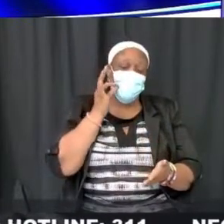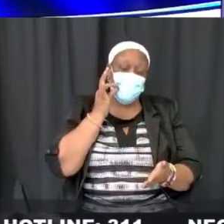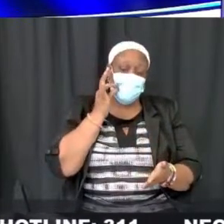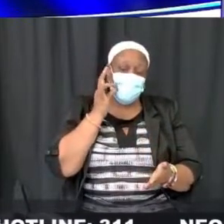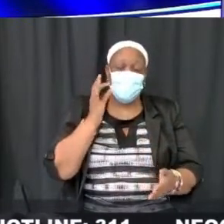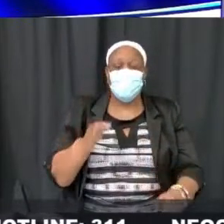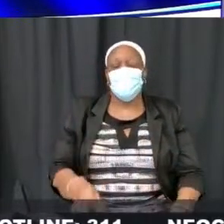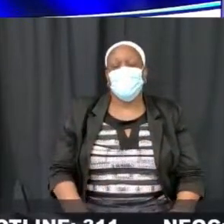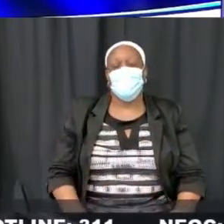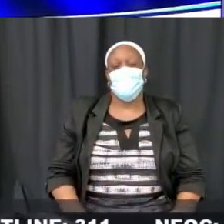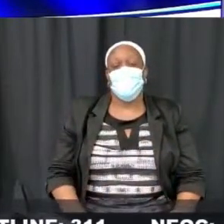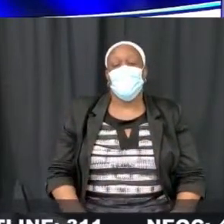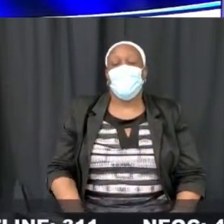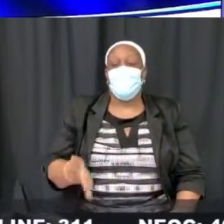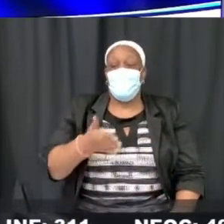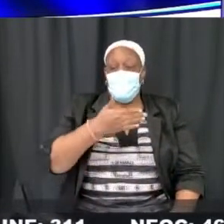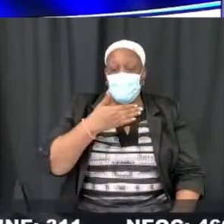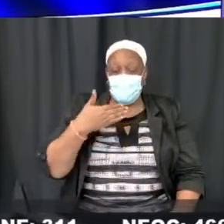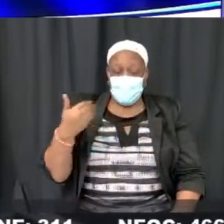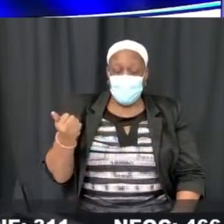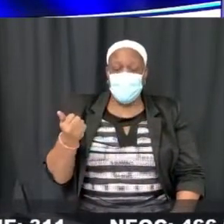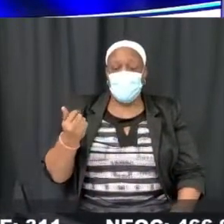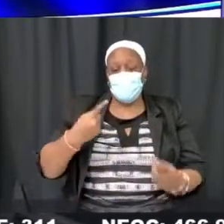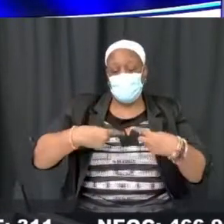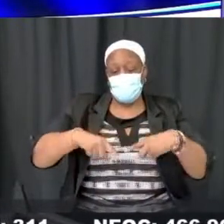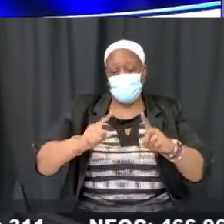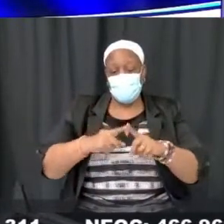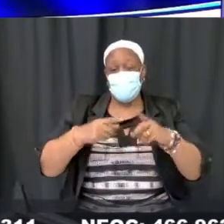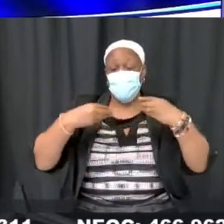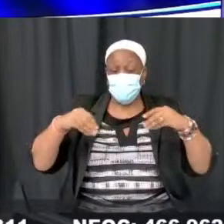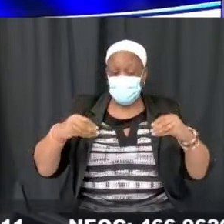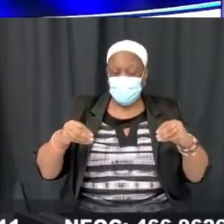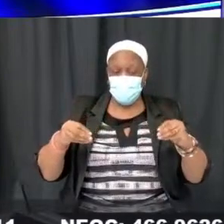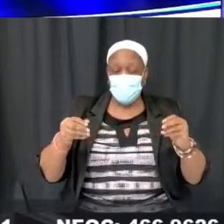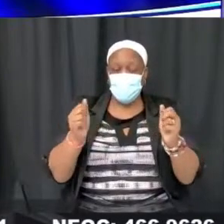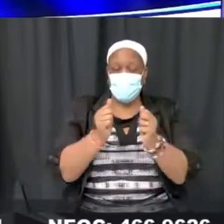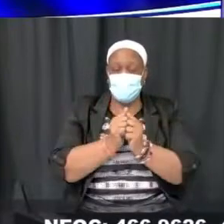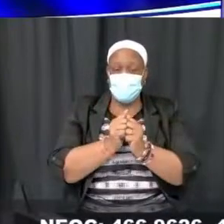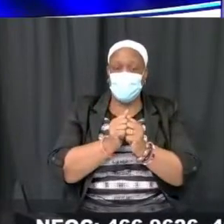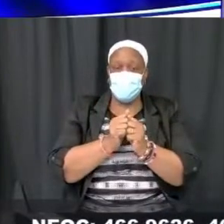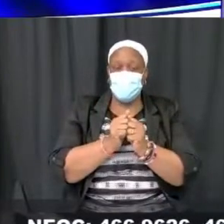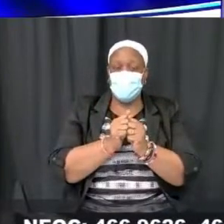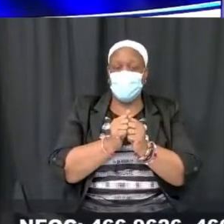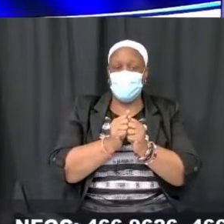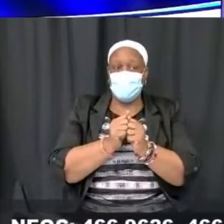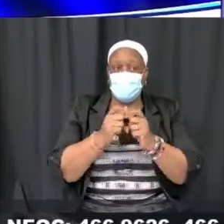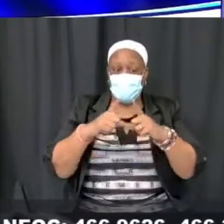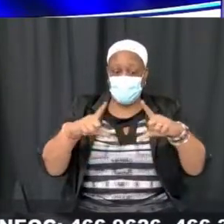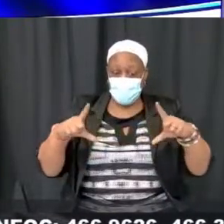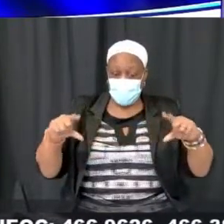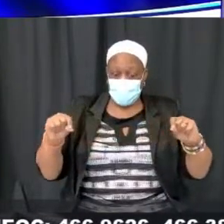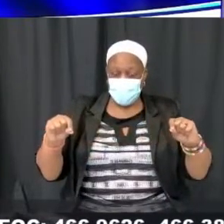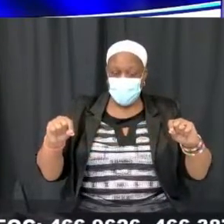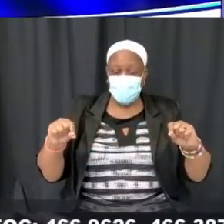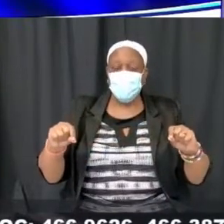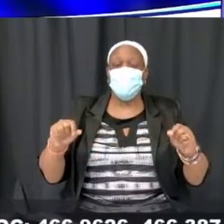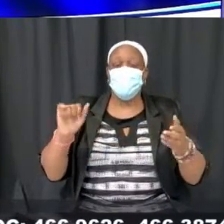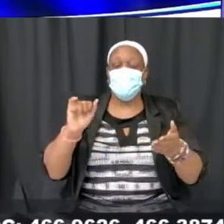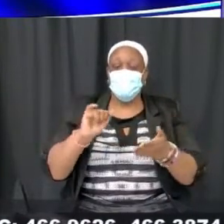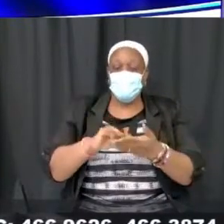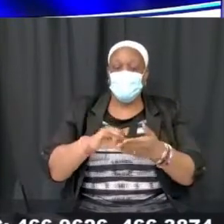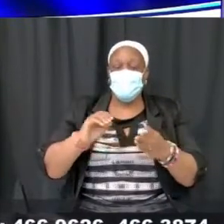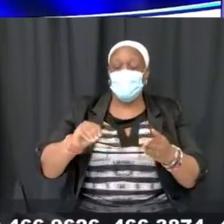redeem the vouchers, they would have to walk with an ID, so that they have proof that this is the person who the